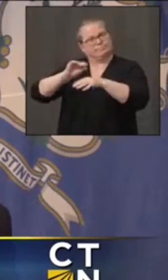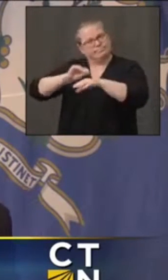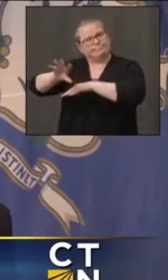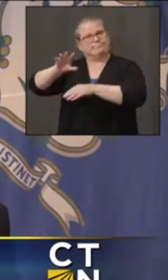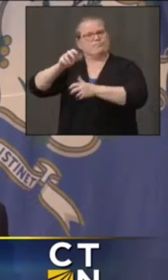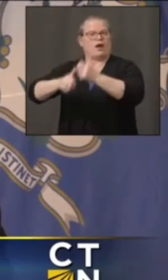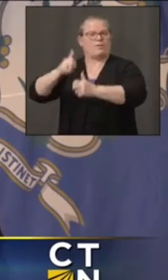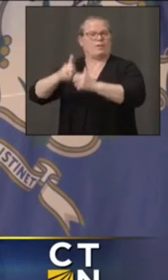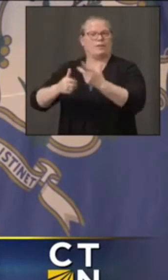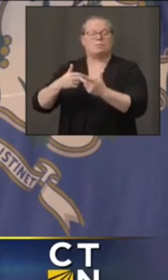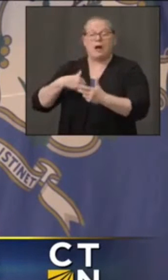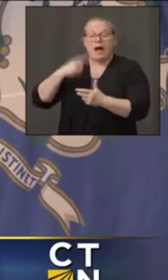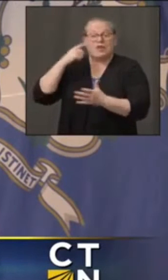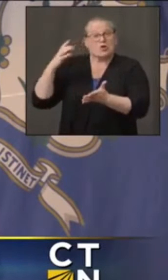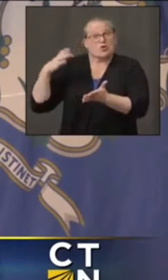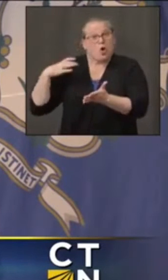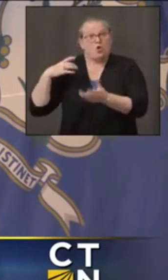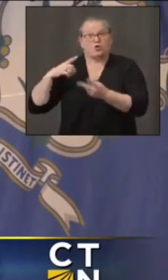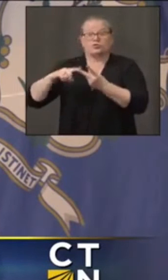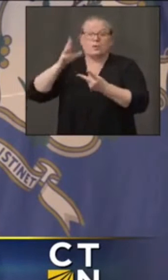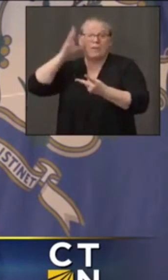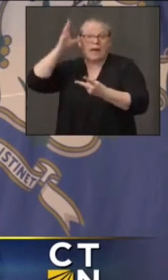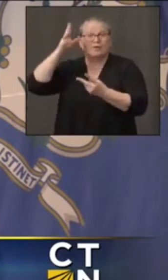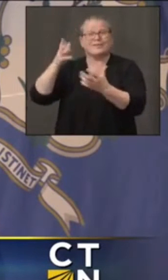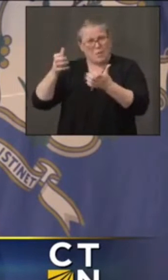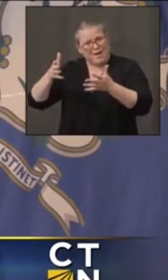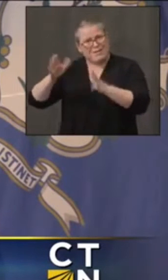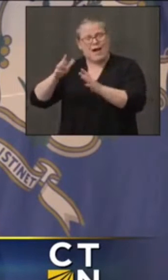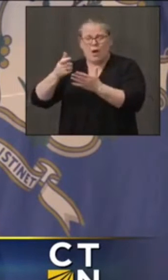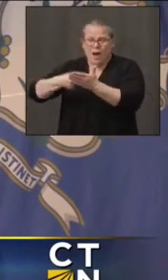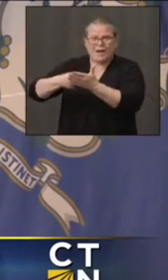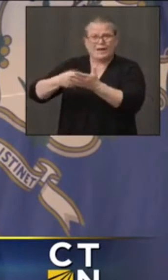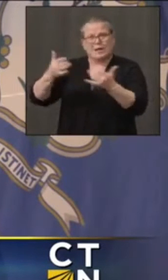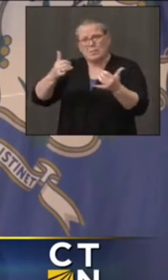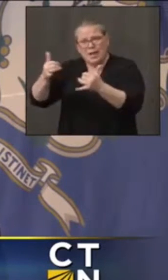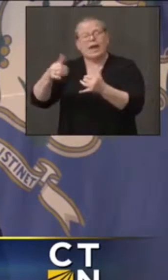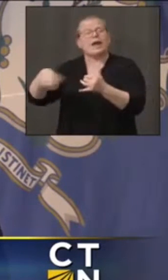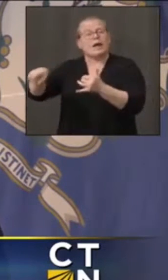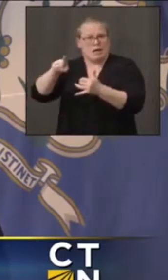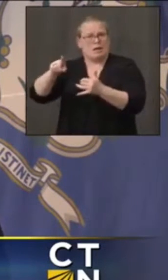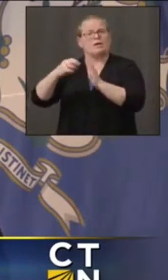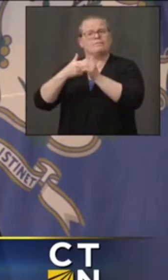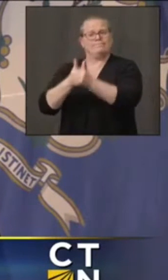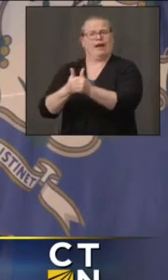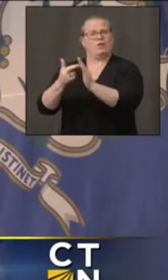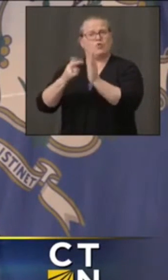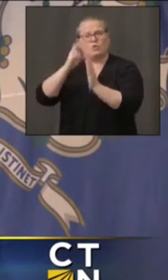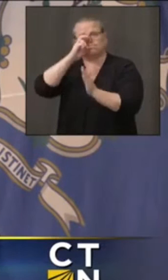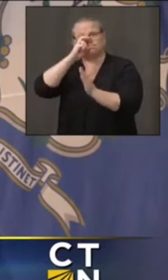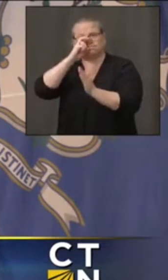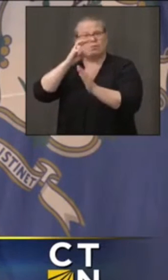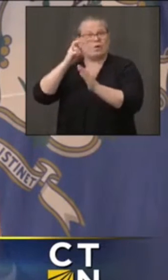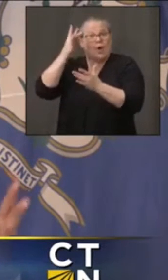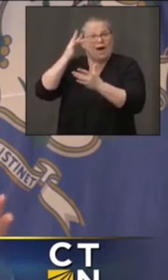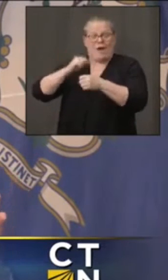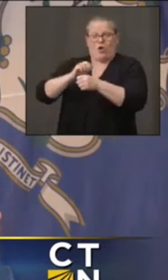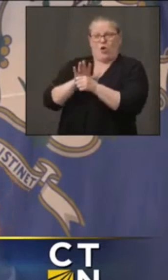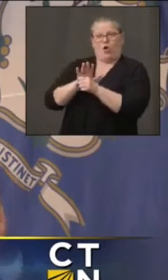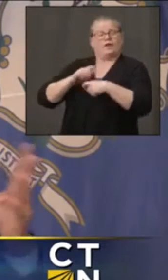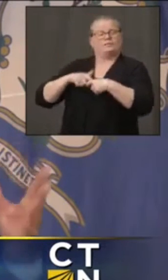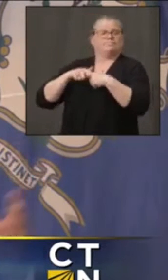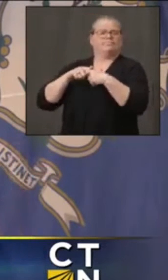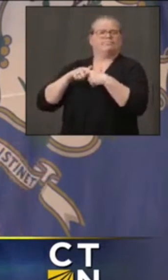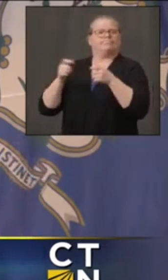they manage it well, you can keep the COVID under control in those situations. And secondly, we've always thought about education in the